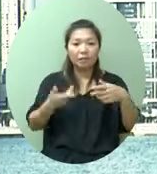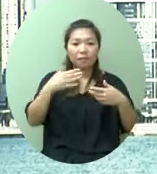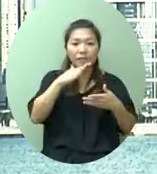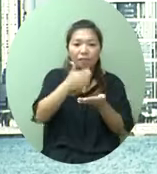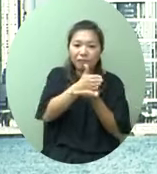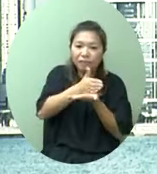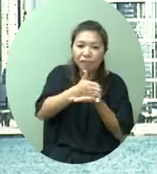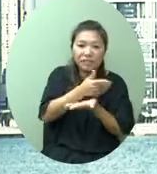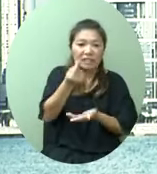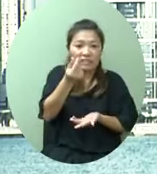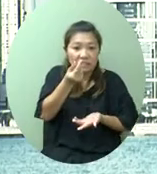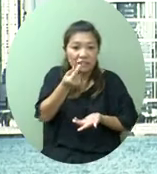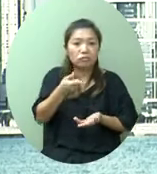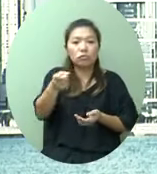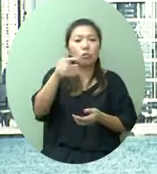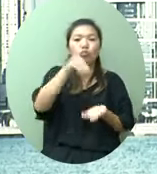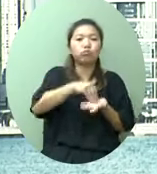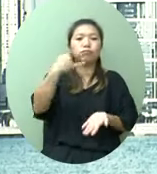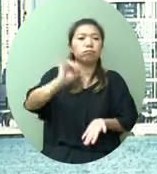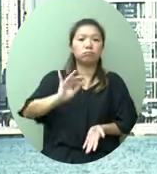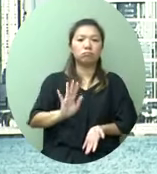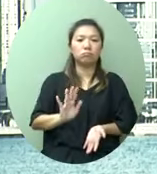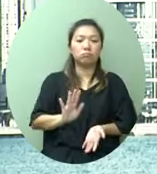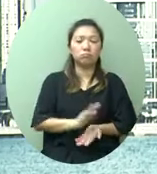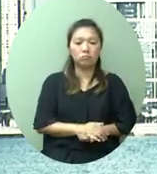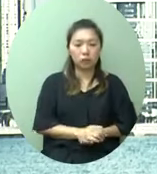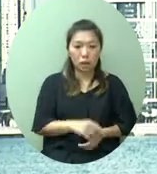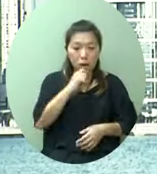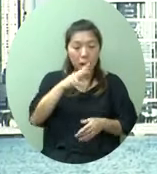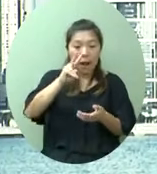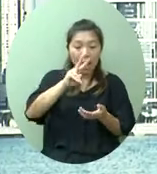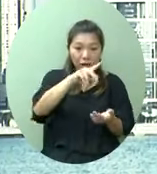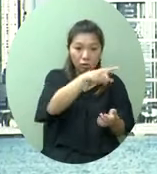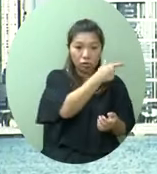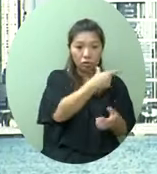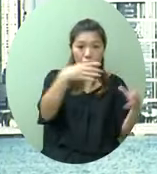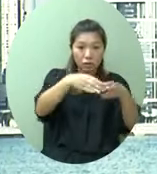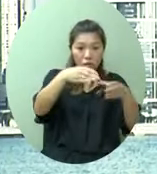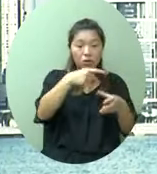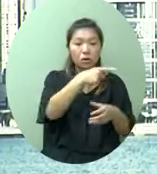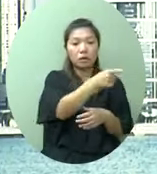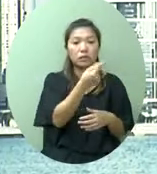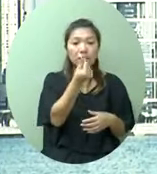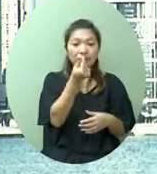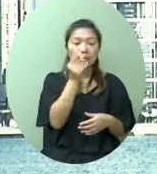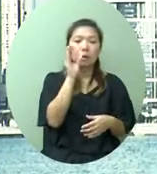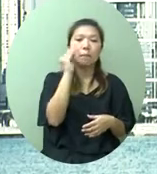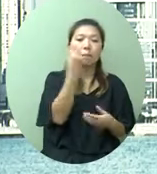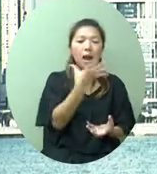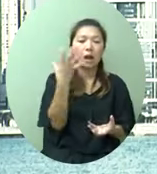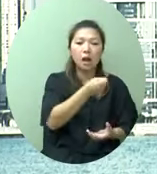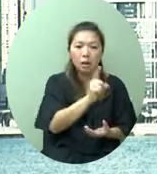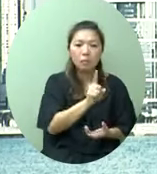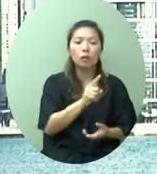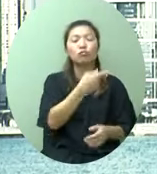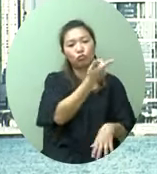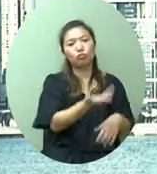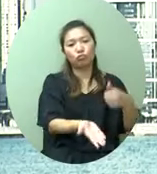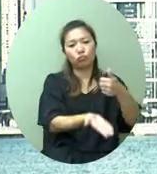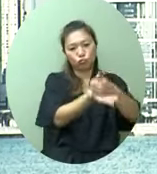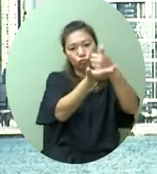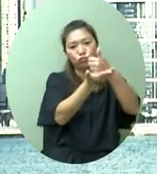district councils over the years is out of respect and recognition of the representativeness of these members.